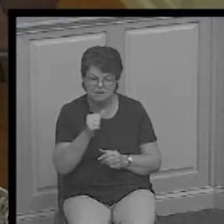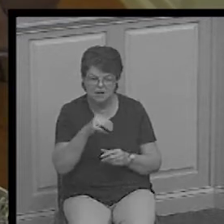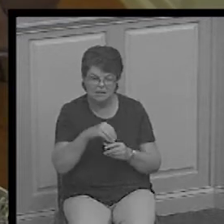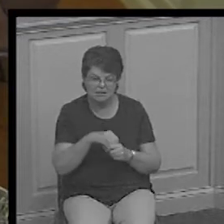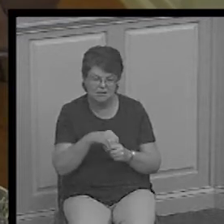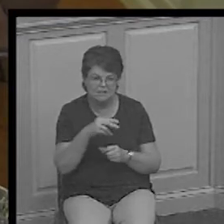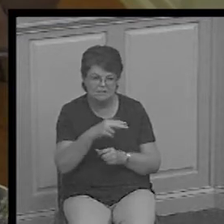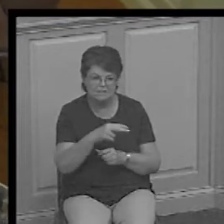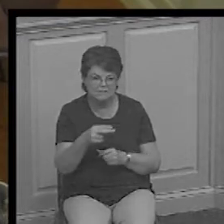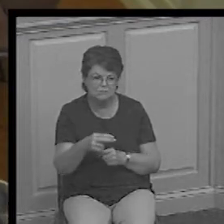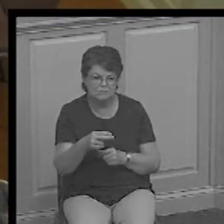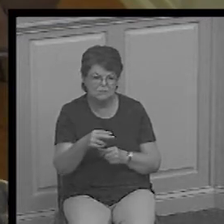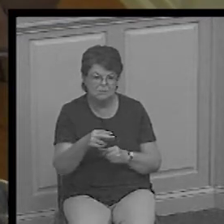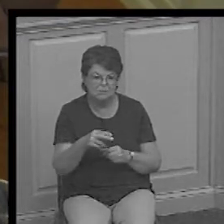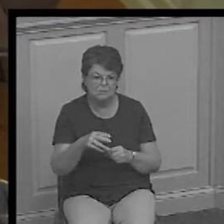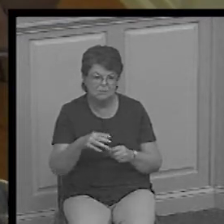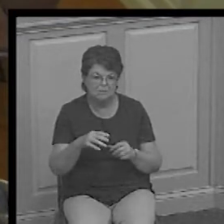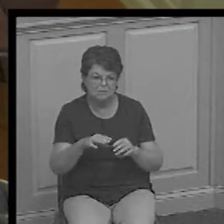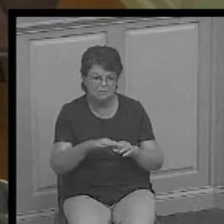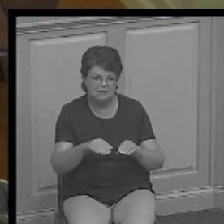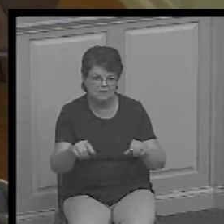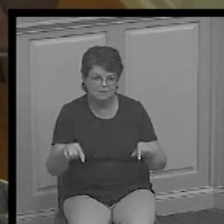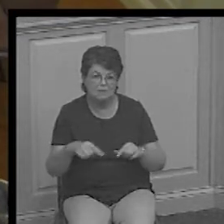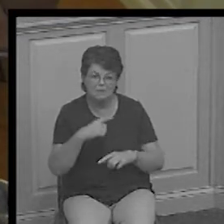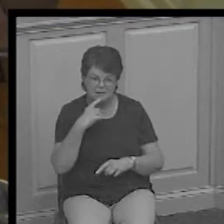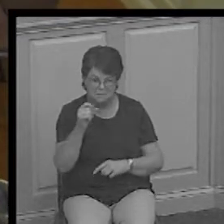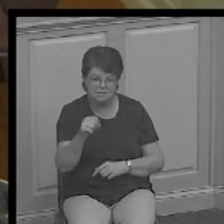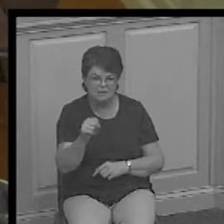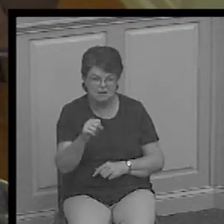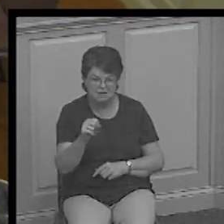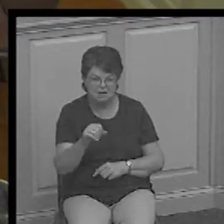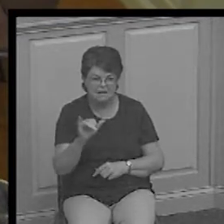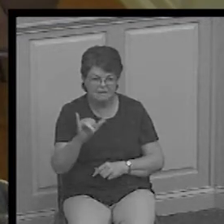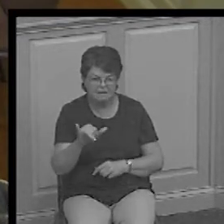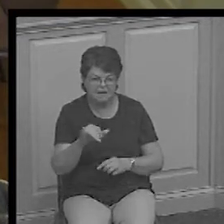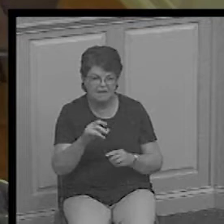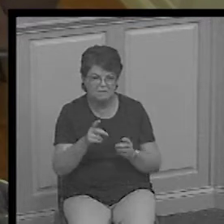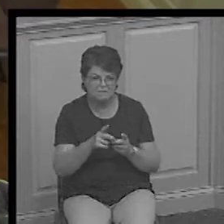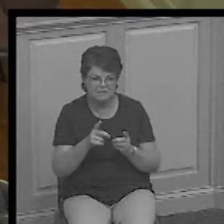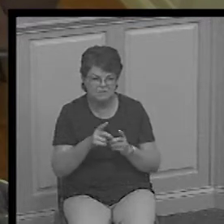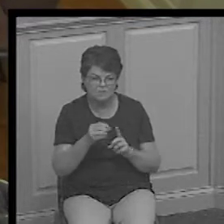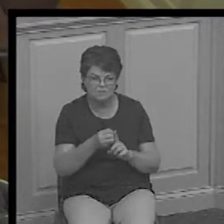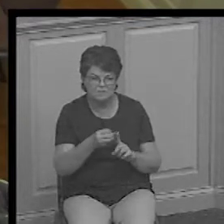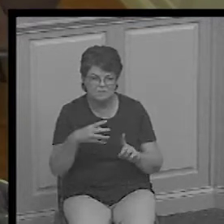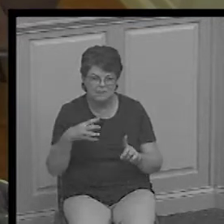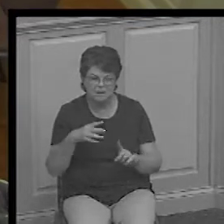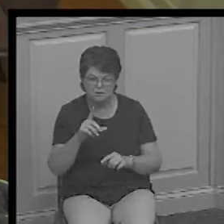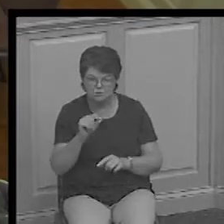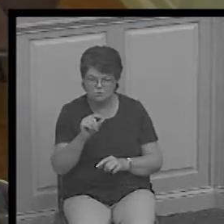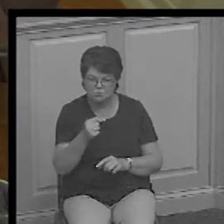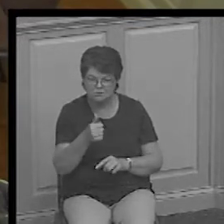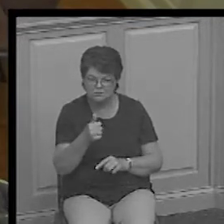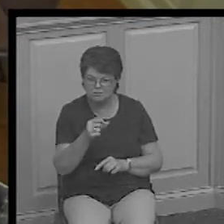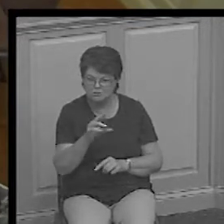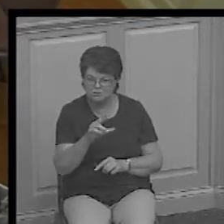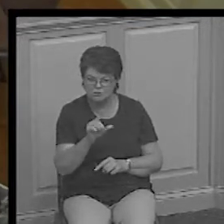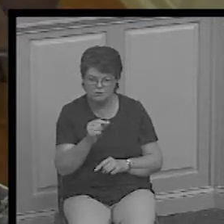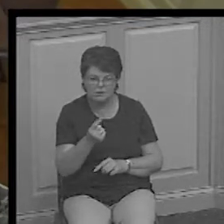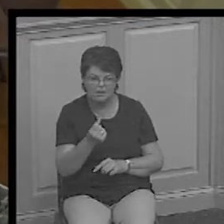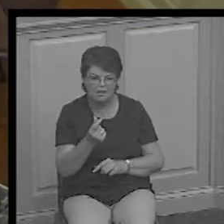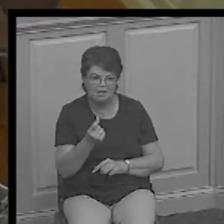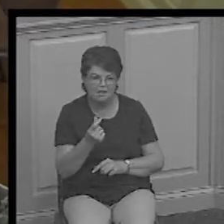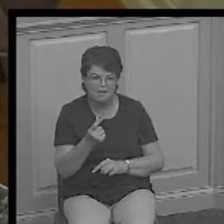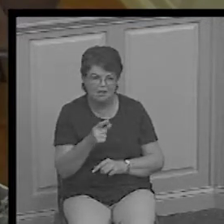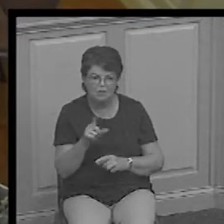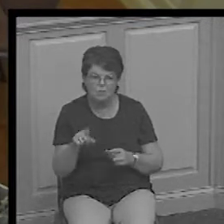district overlay. Yeah, It was? yeah, because that district was expanded in 2010 or 2011. That's the thing, I